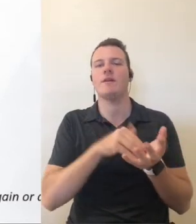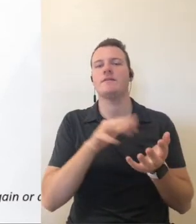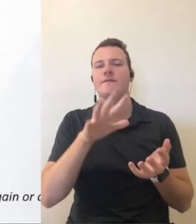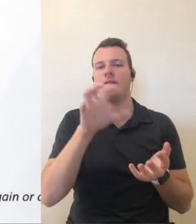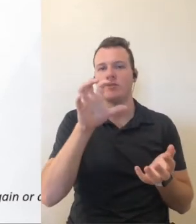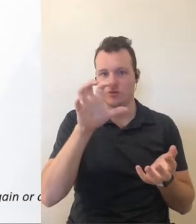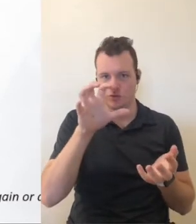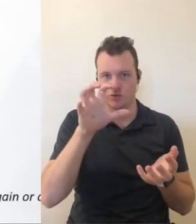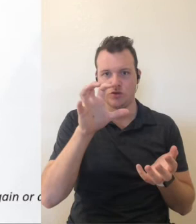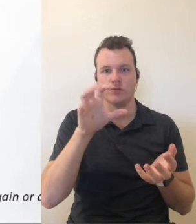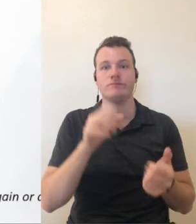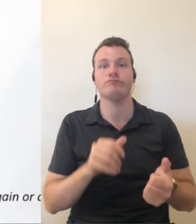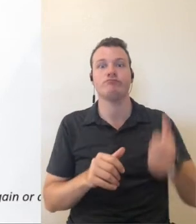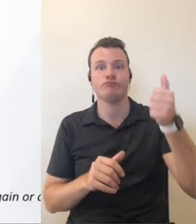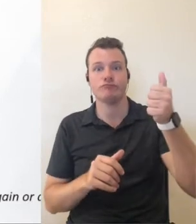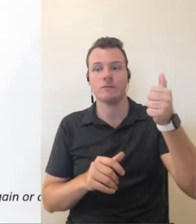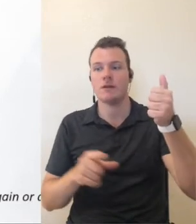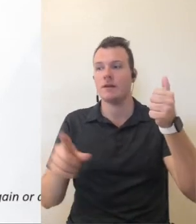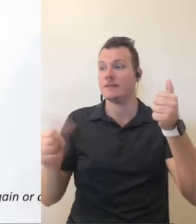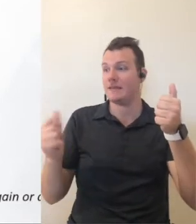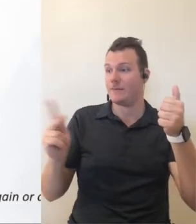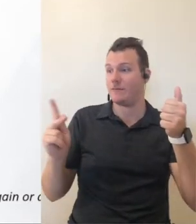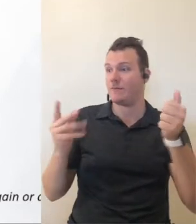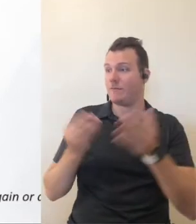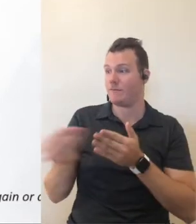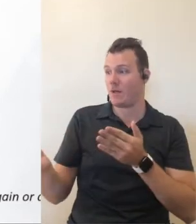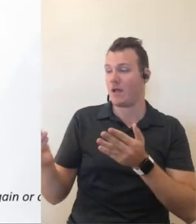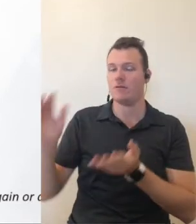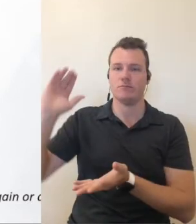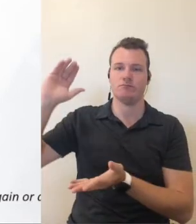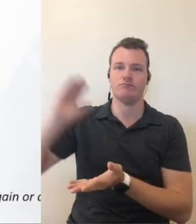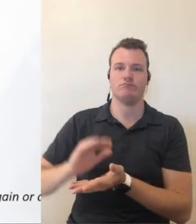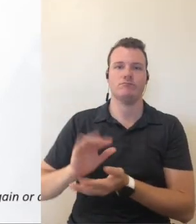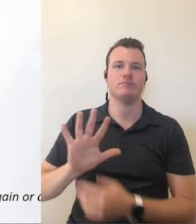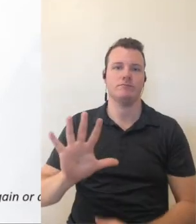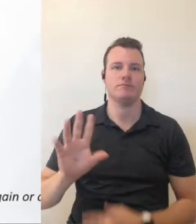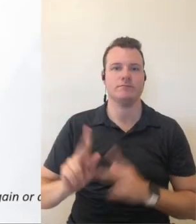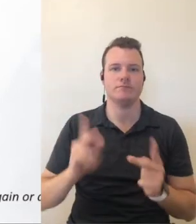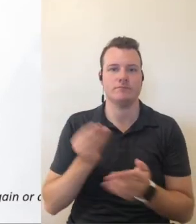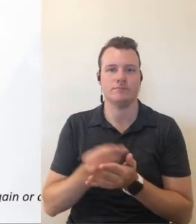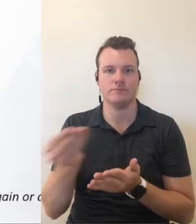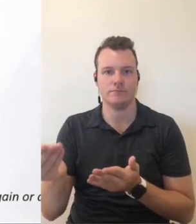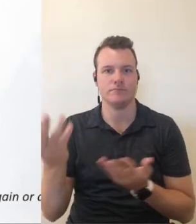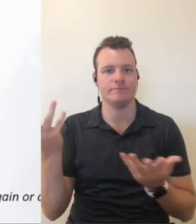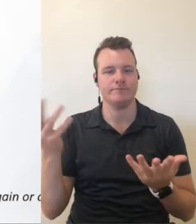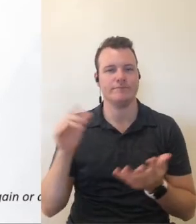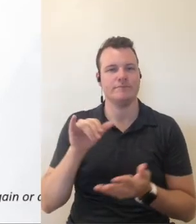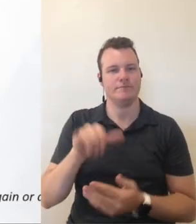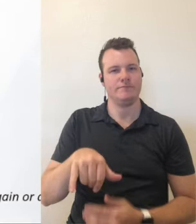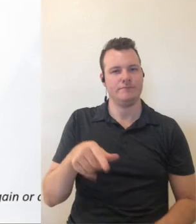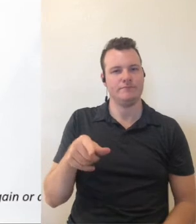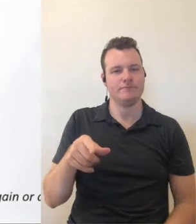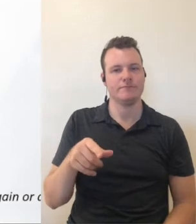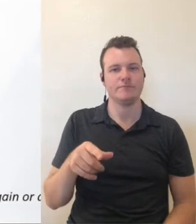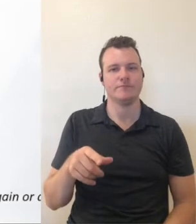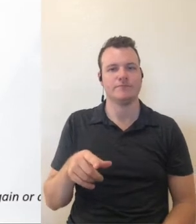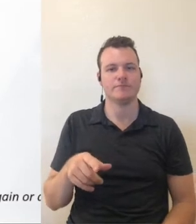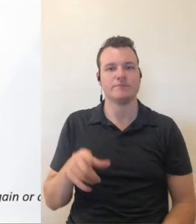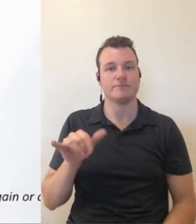charge $4,500, instead of having 10 individuals purchase it, I might now have 5. Because of